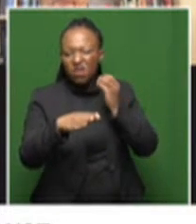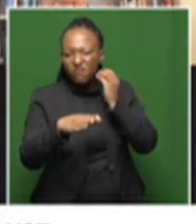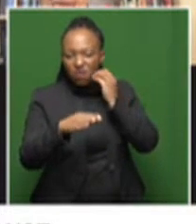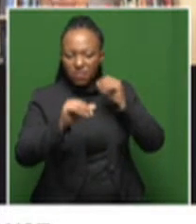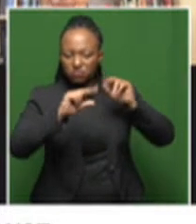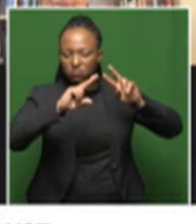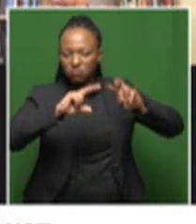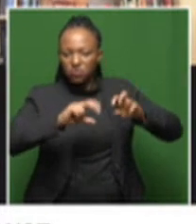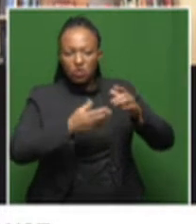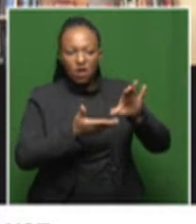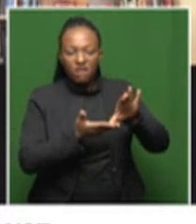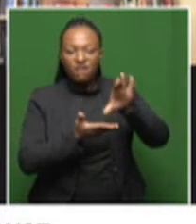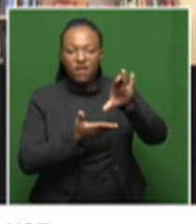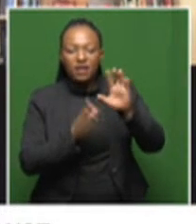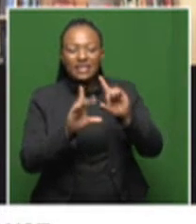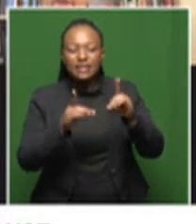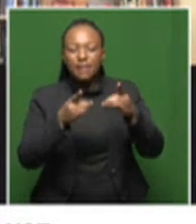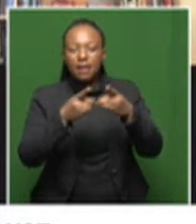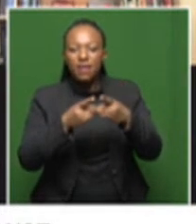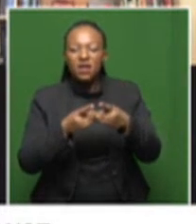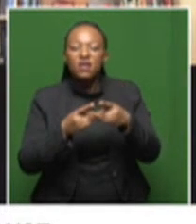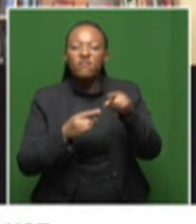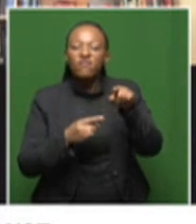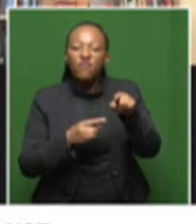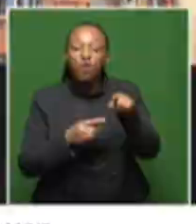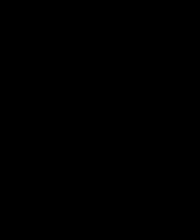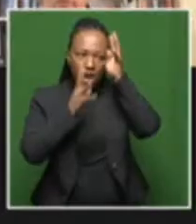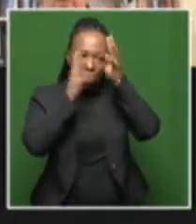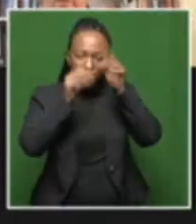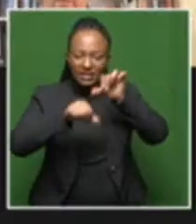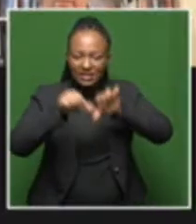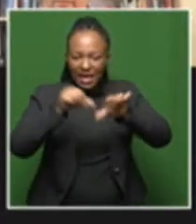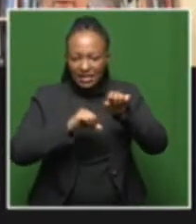by the Department of Science and Innovation and